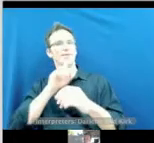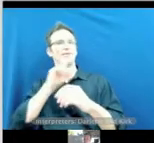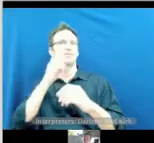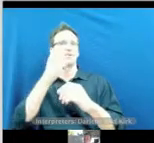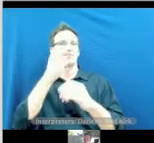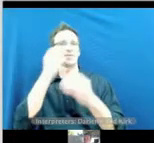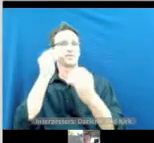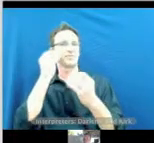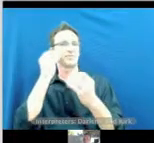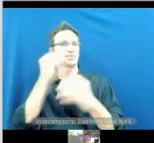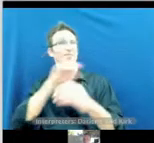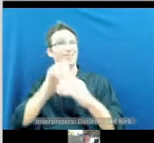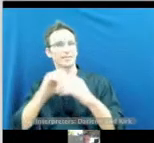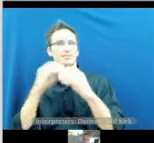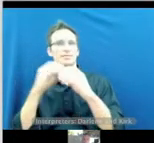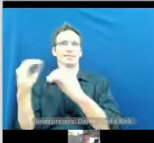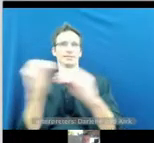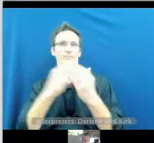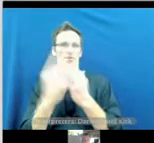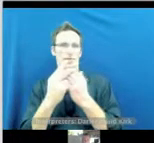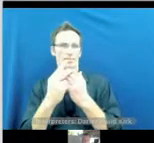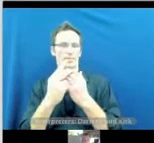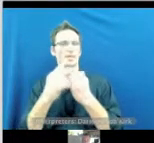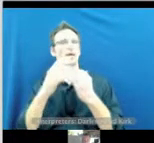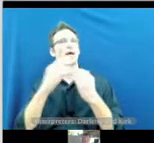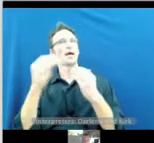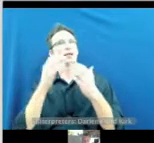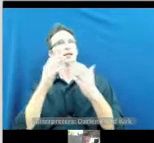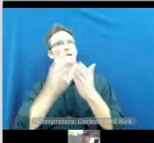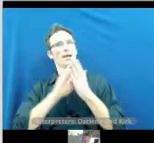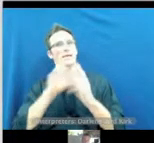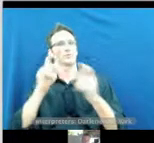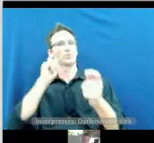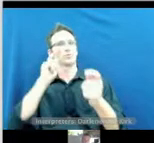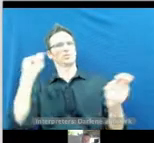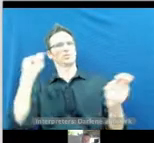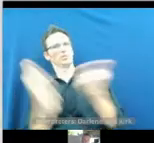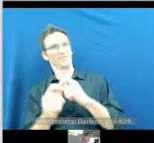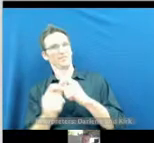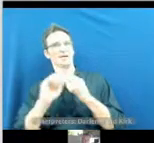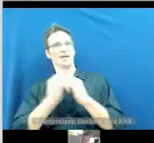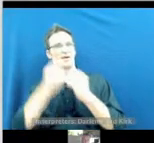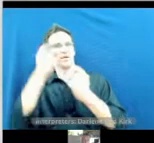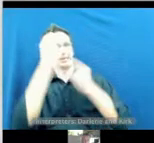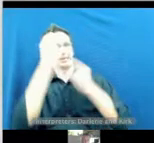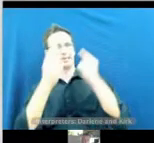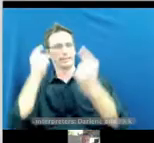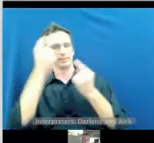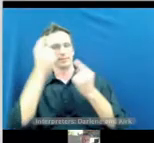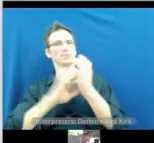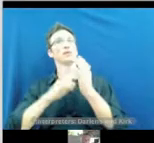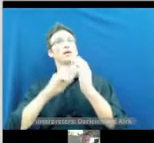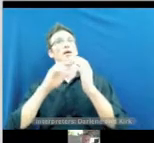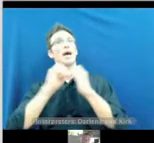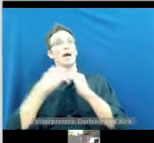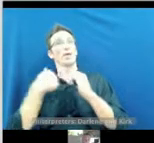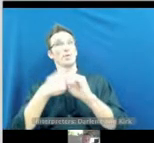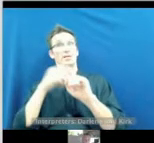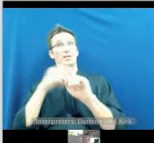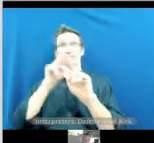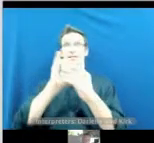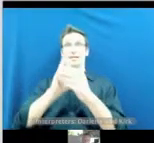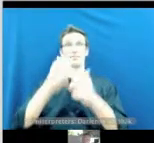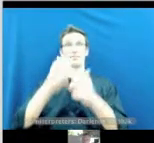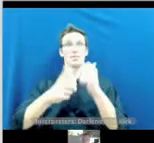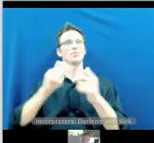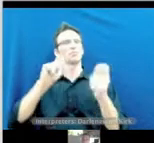shift. So it's really more in thinking about things differently. And then in terms of the